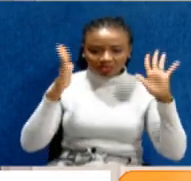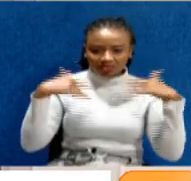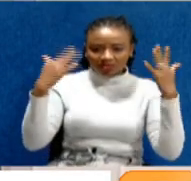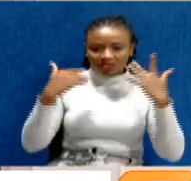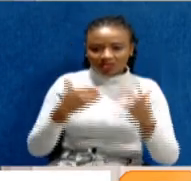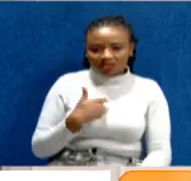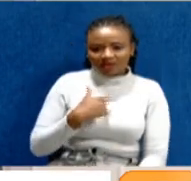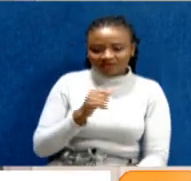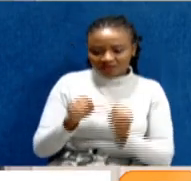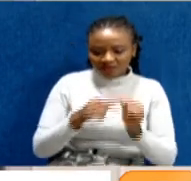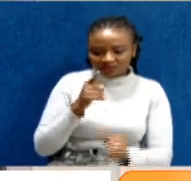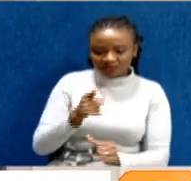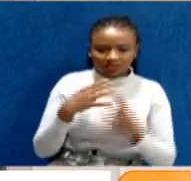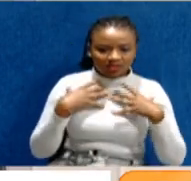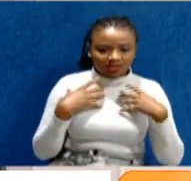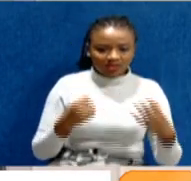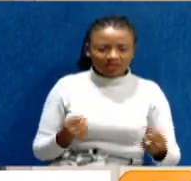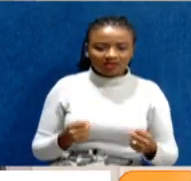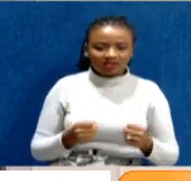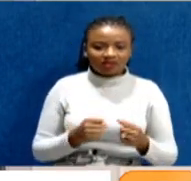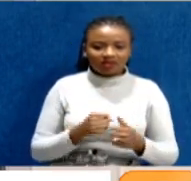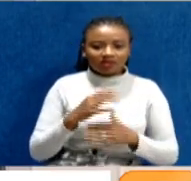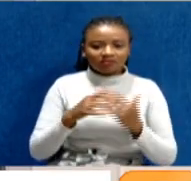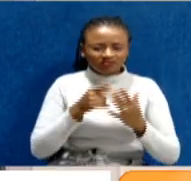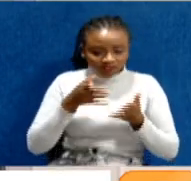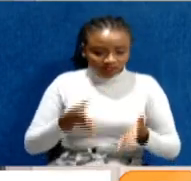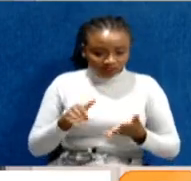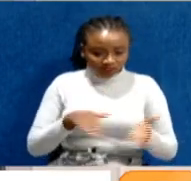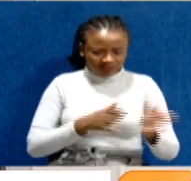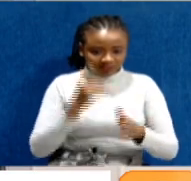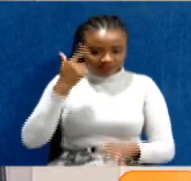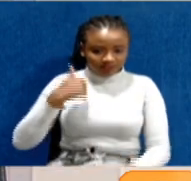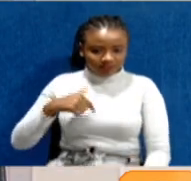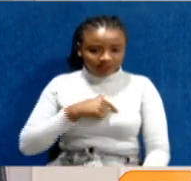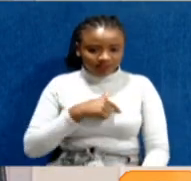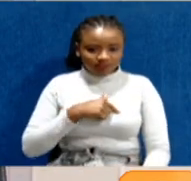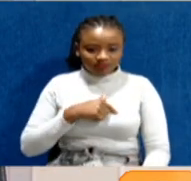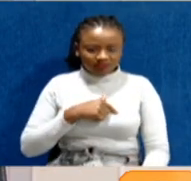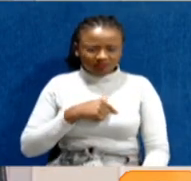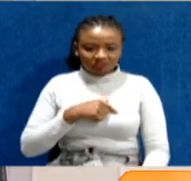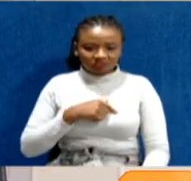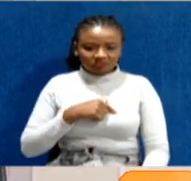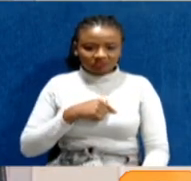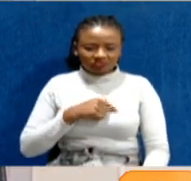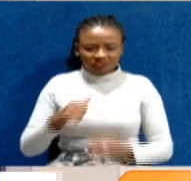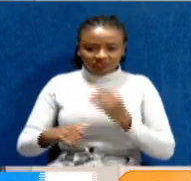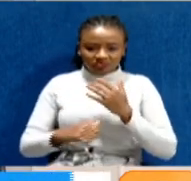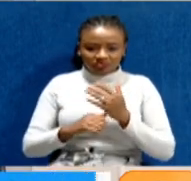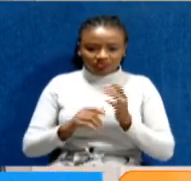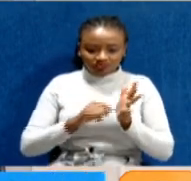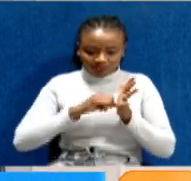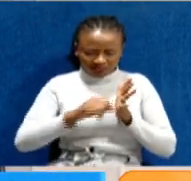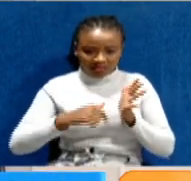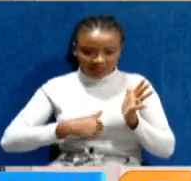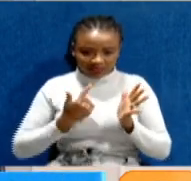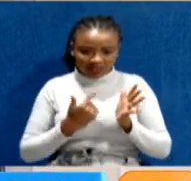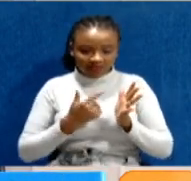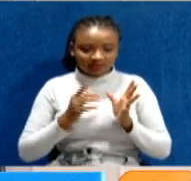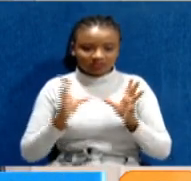globe, everyone is concerned about the health, and all this is an opportunity for us as a country to brand ourselves as an organic agriculture